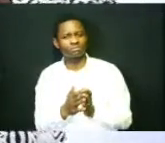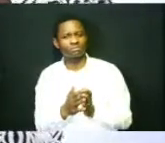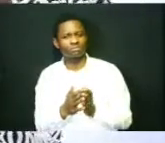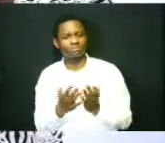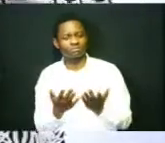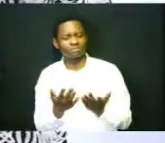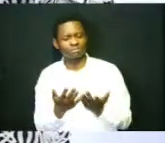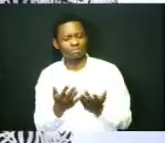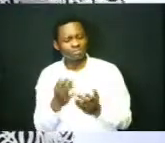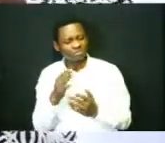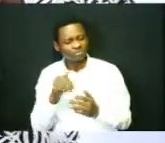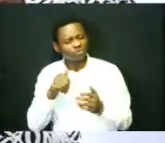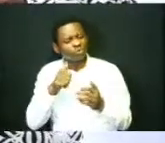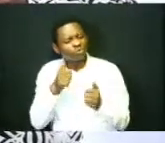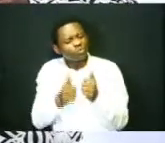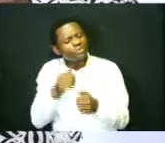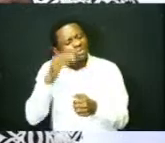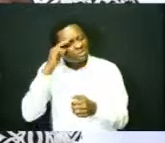And the